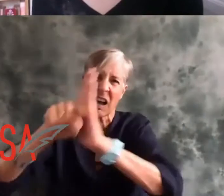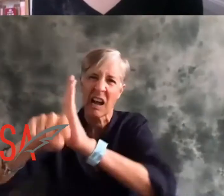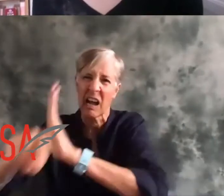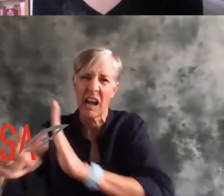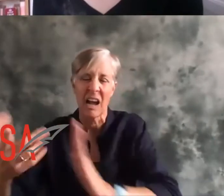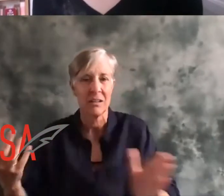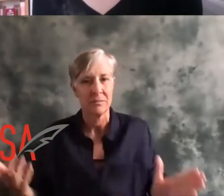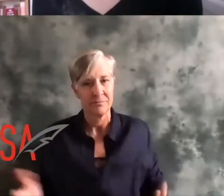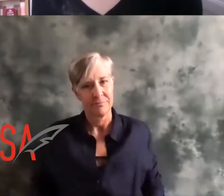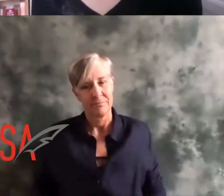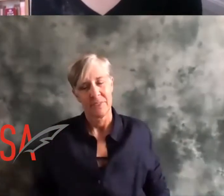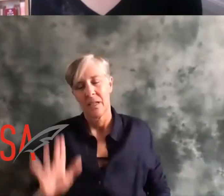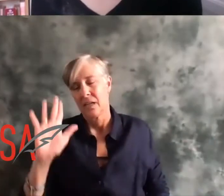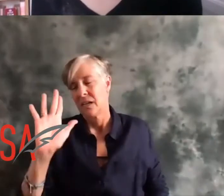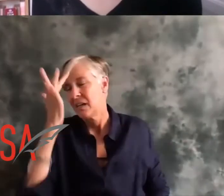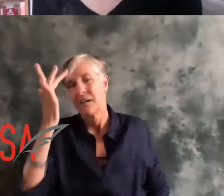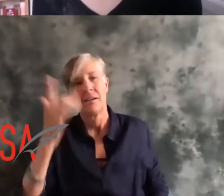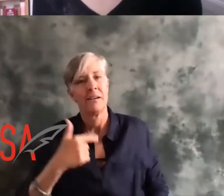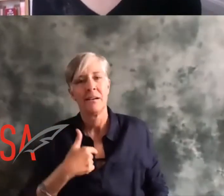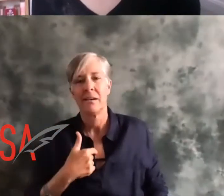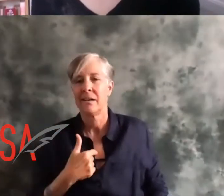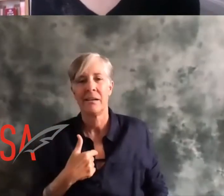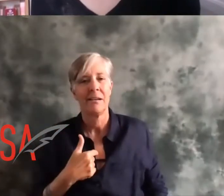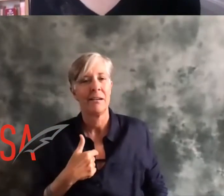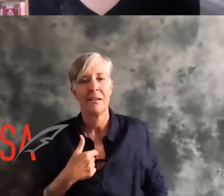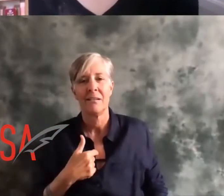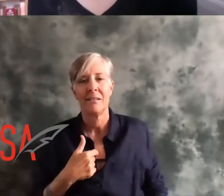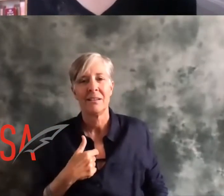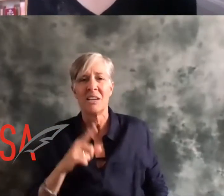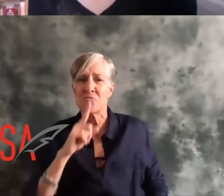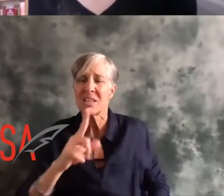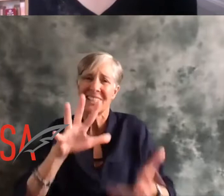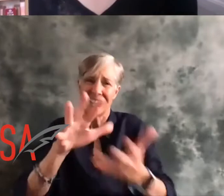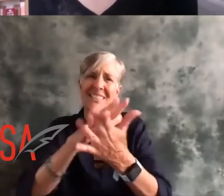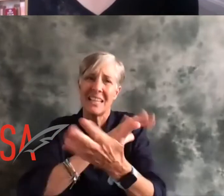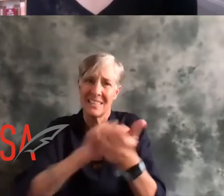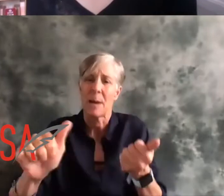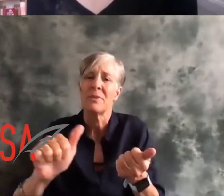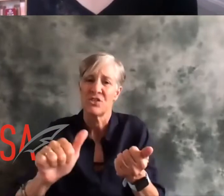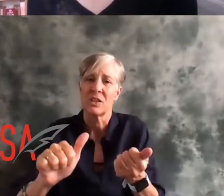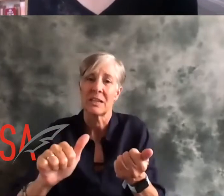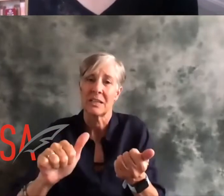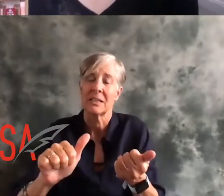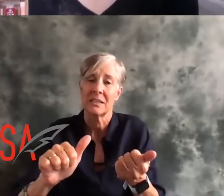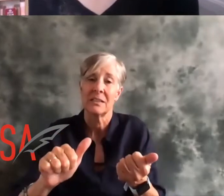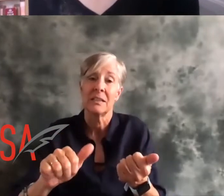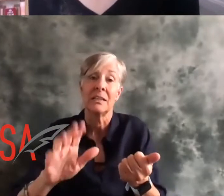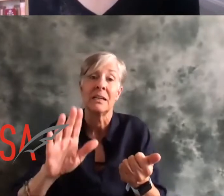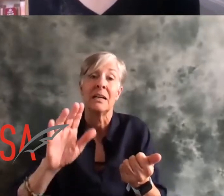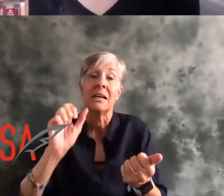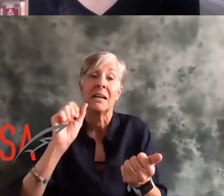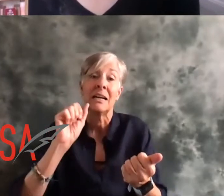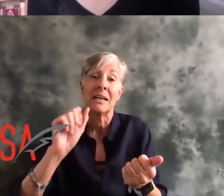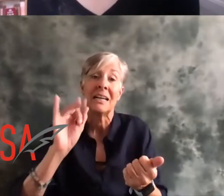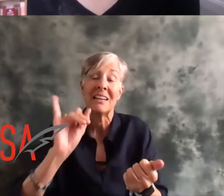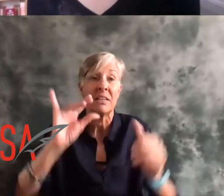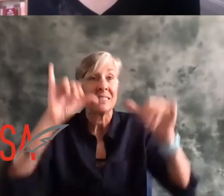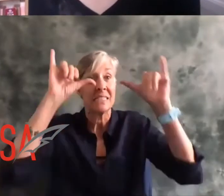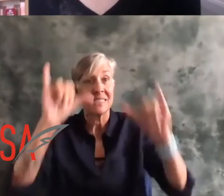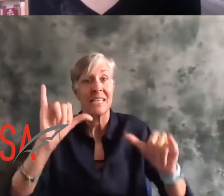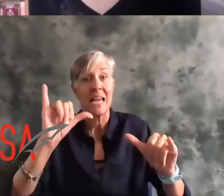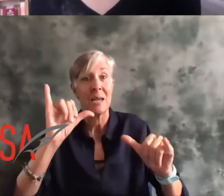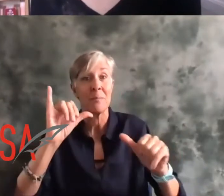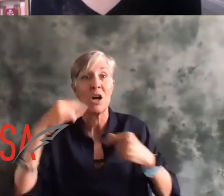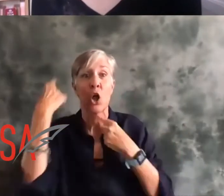only in their mind. That's really actually super damaging. Especially when it's the same face,